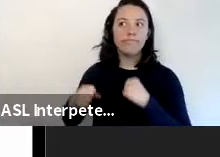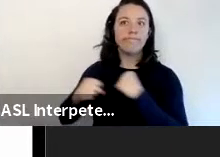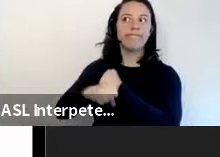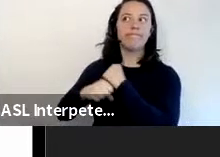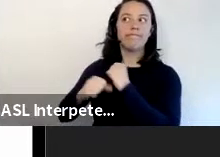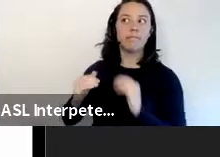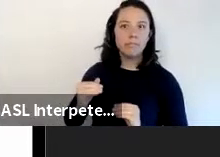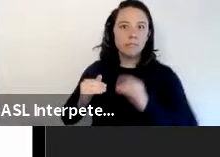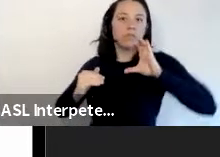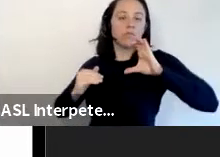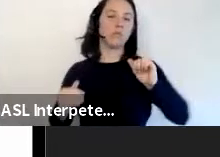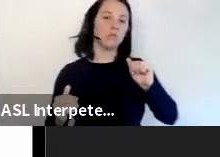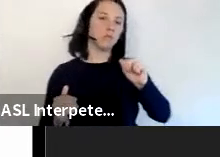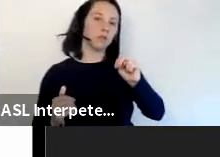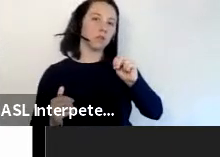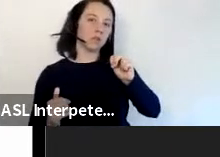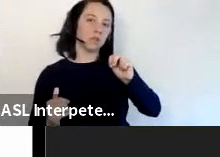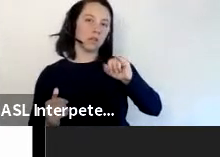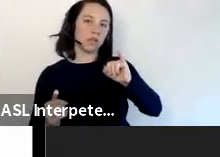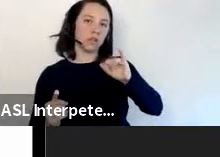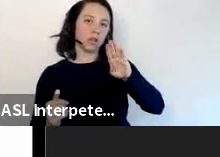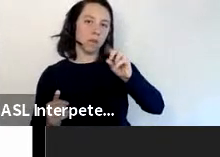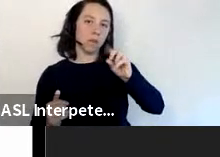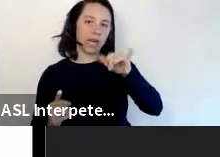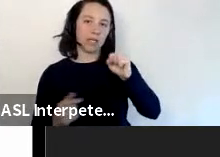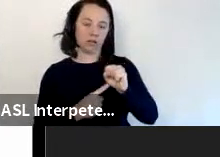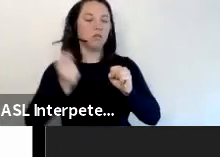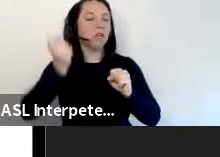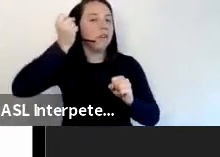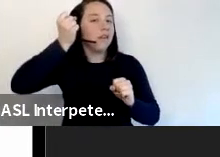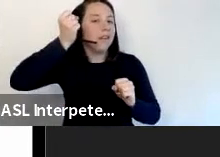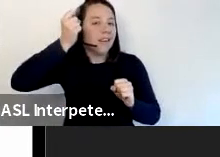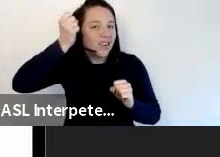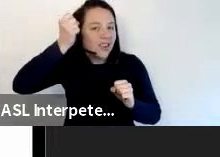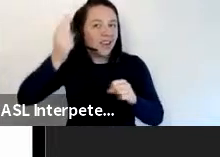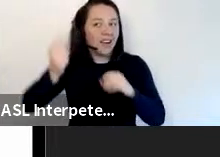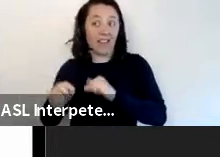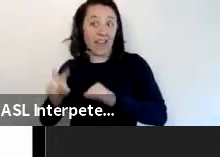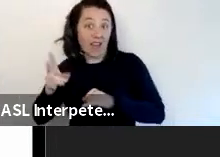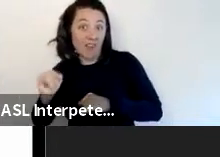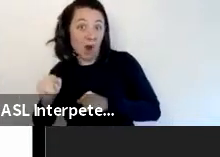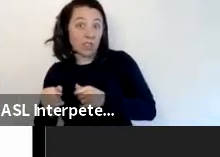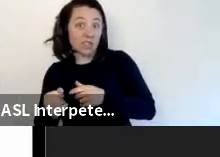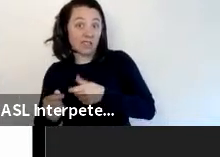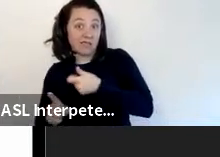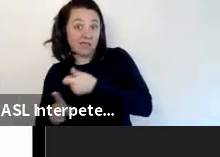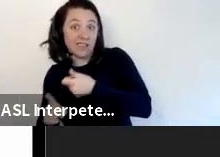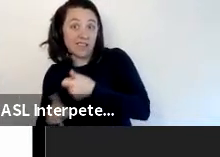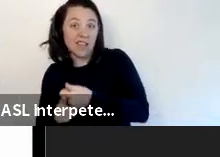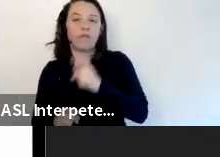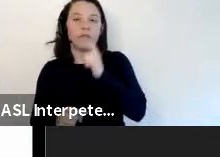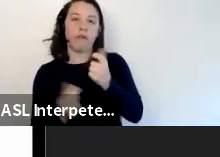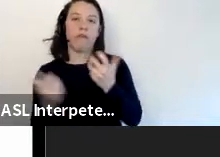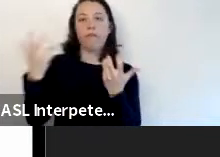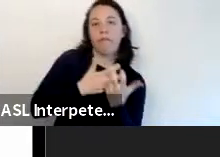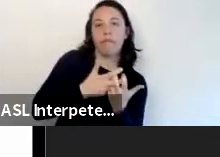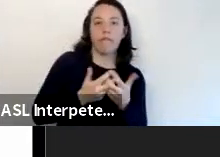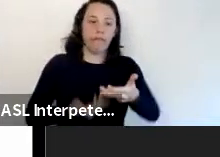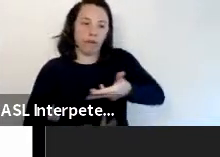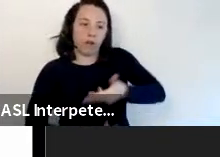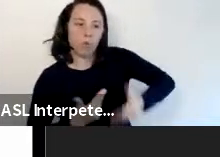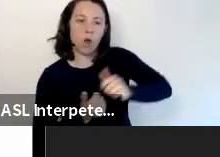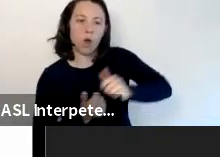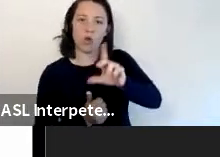They do not in any way interact with your DNA. They do not in any way change